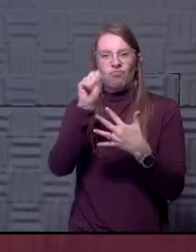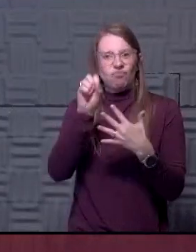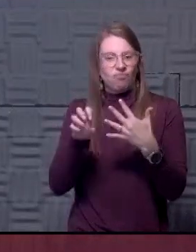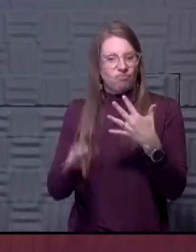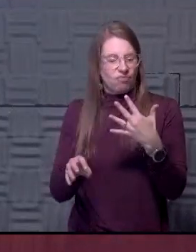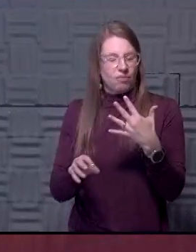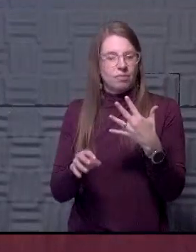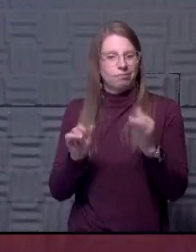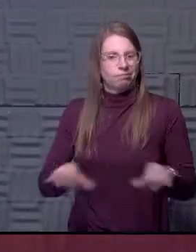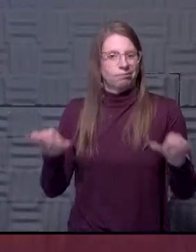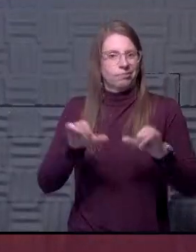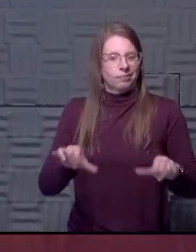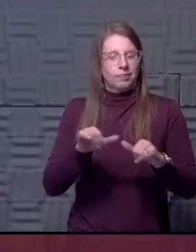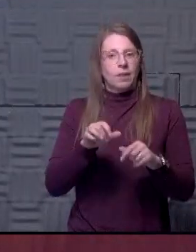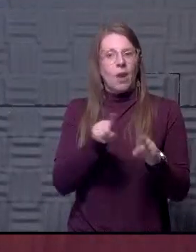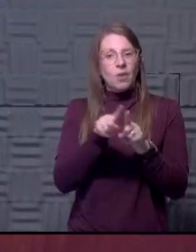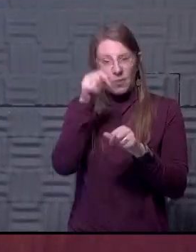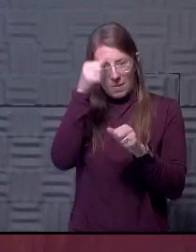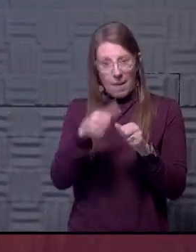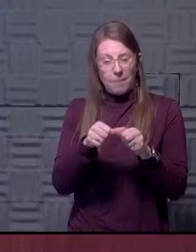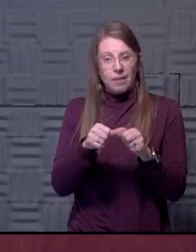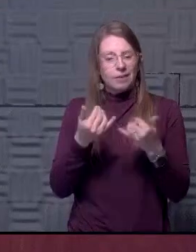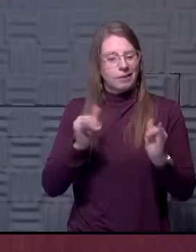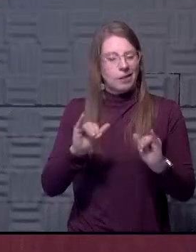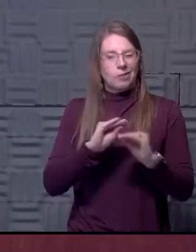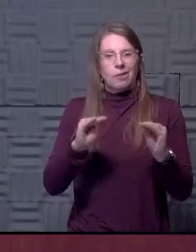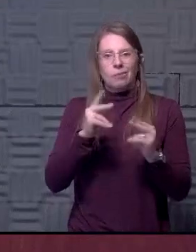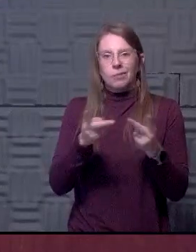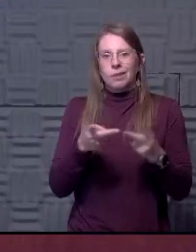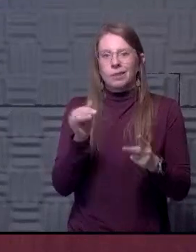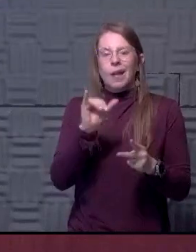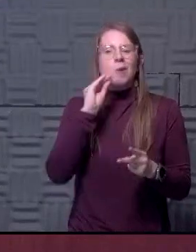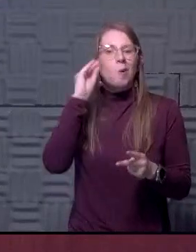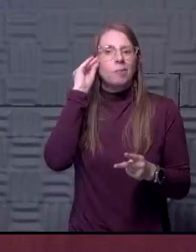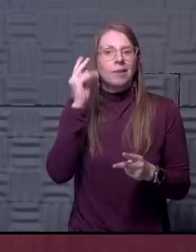and most of all, remember, there's still no place like home. We'll see you tomorrow.